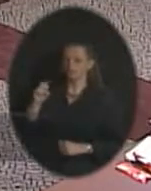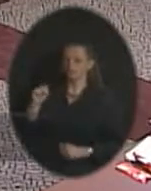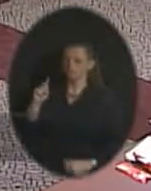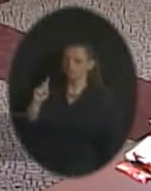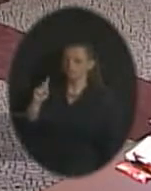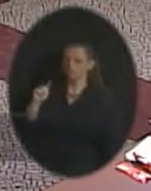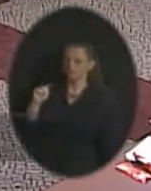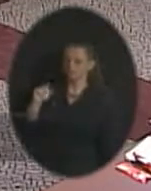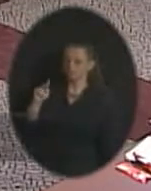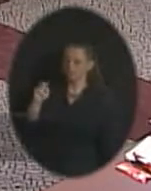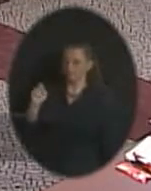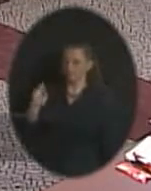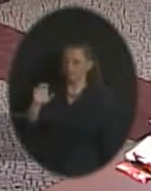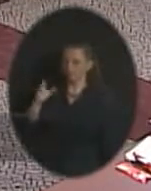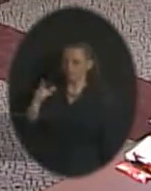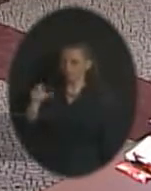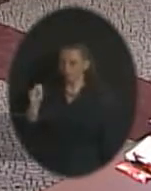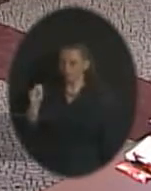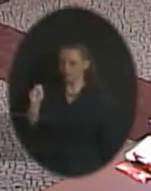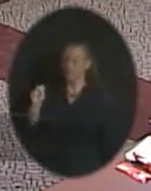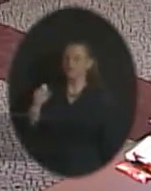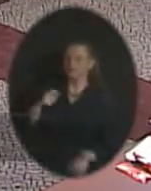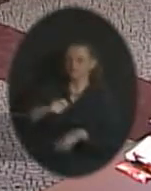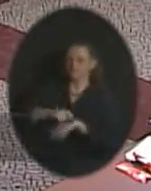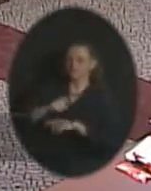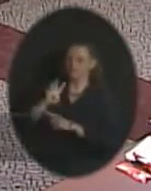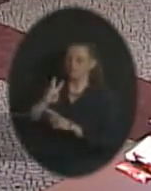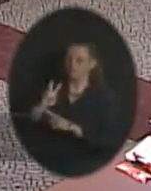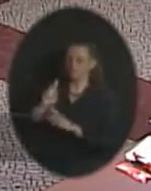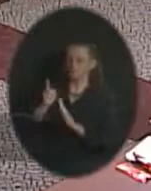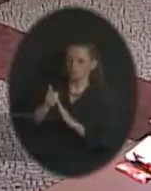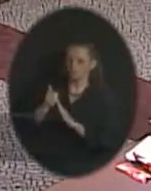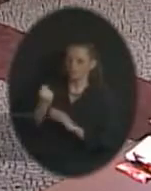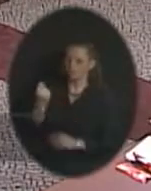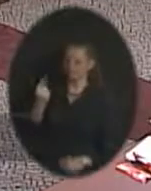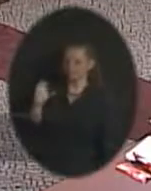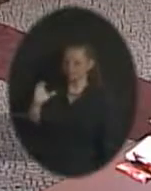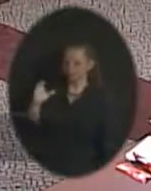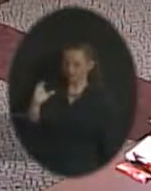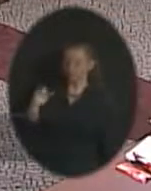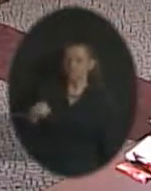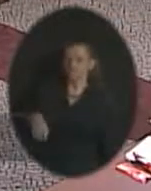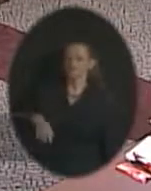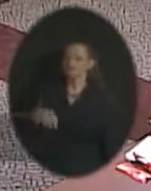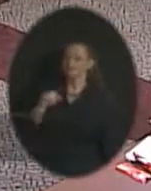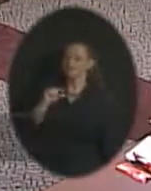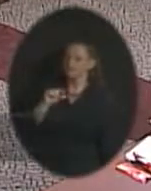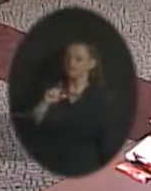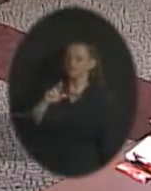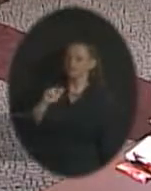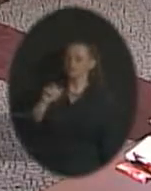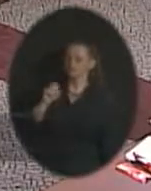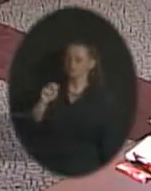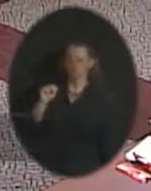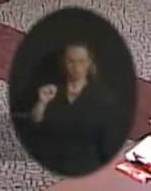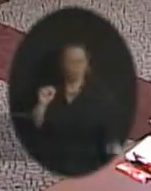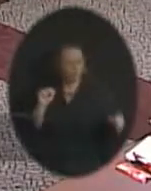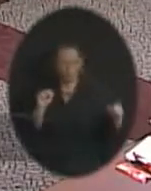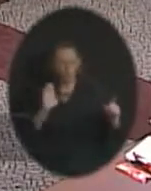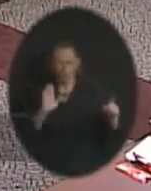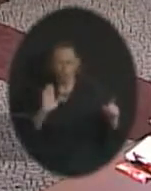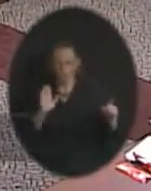Green, and Chris Coleman with a time of 42 minutes and 11 seconds. And Braden Smith. 42 seconds.